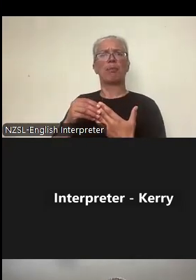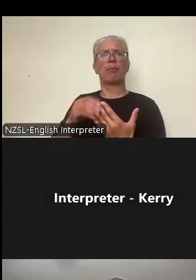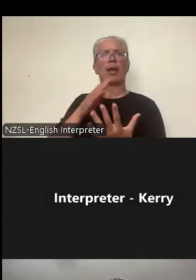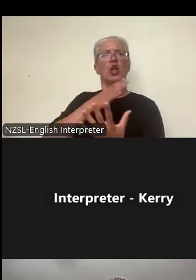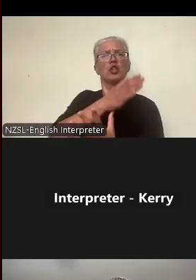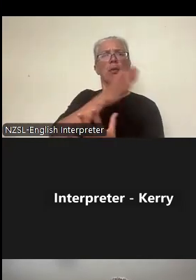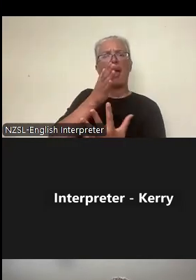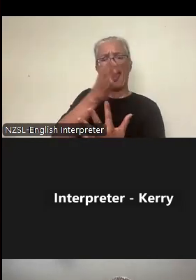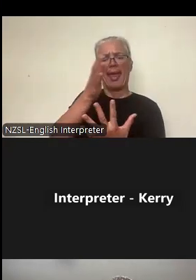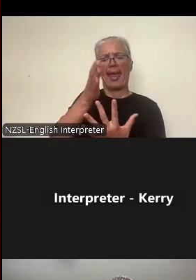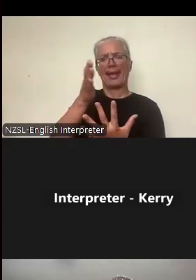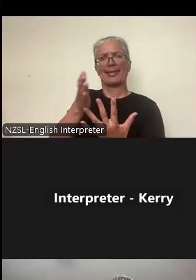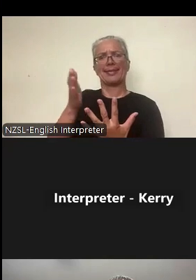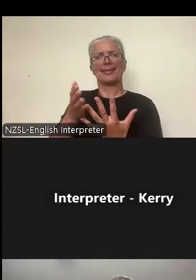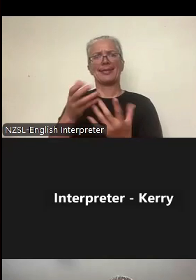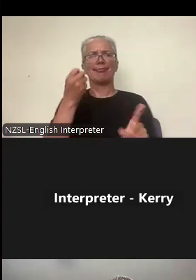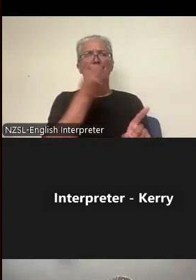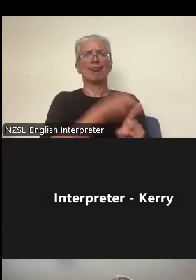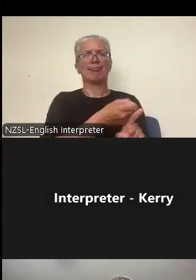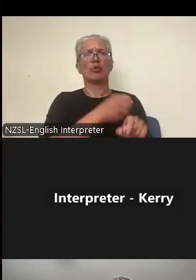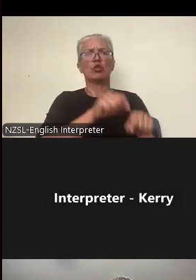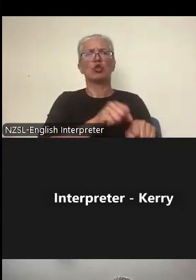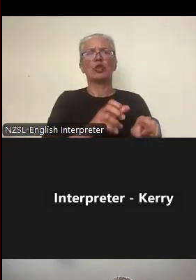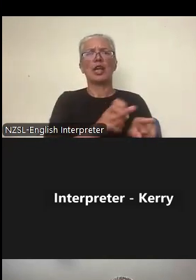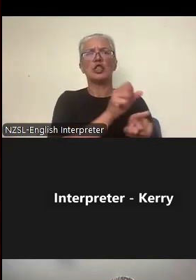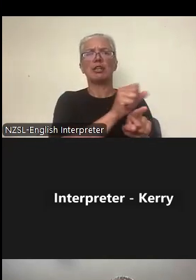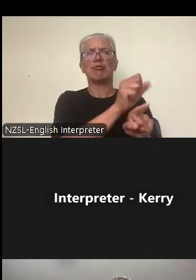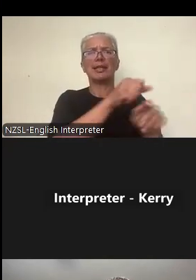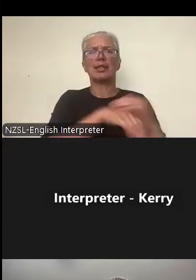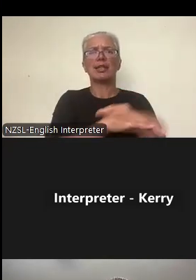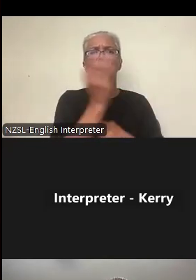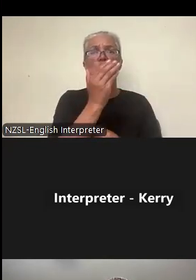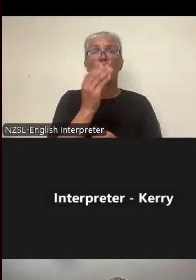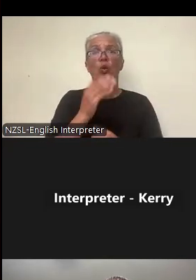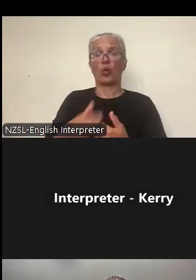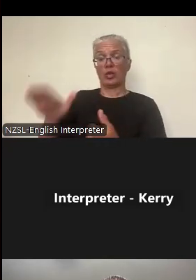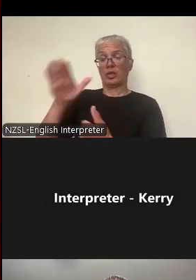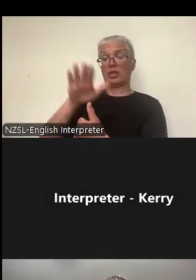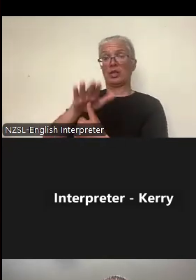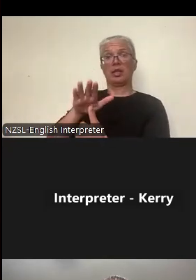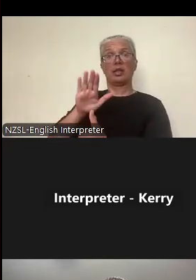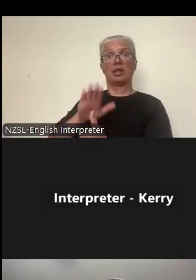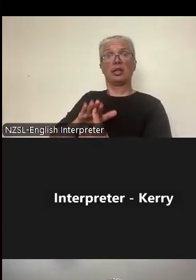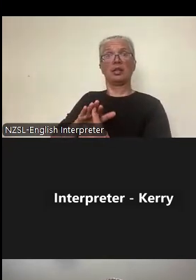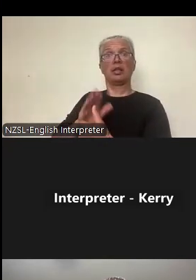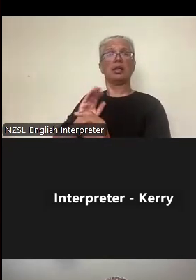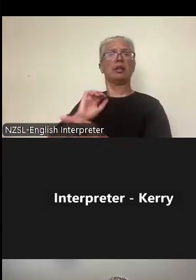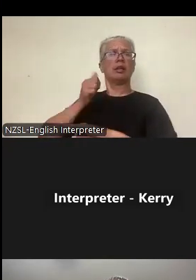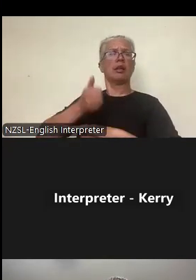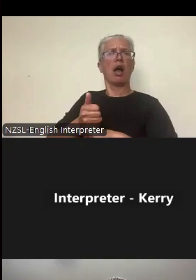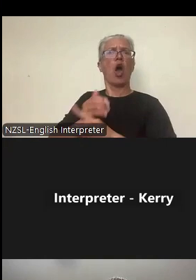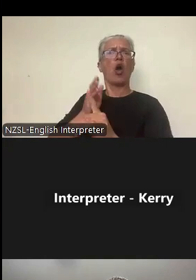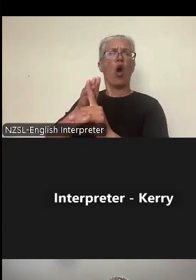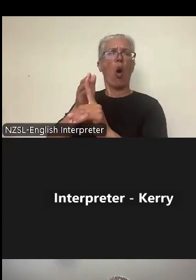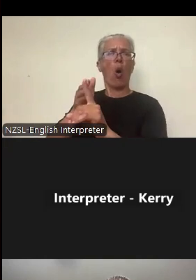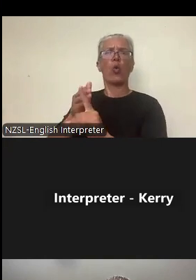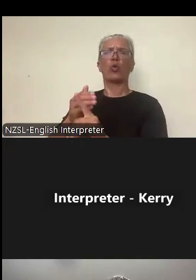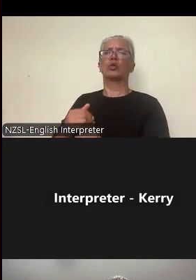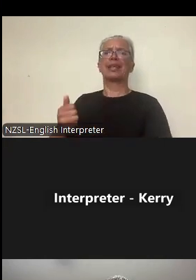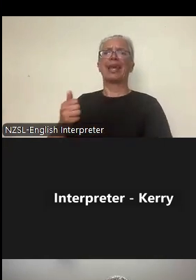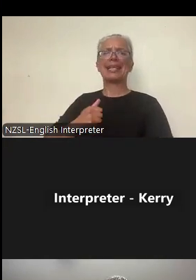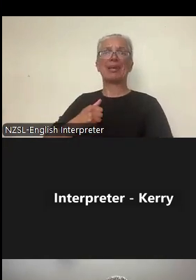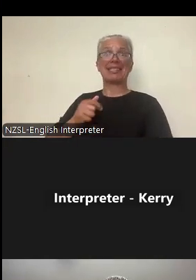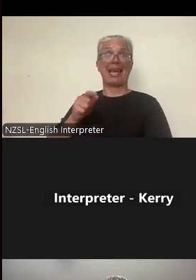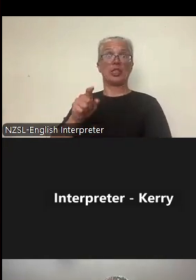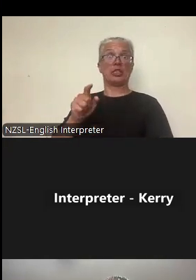on student achievement in schools. First of those were establishing goals, expectations, which is the vision